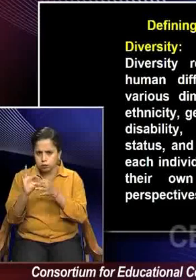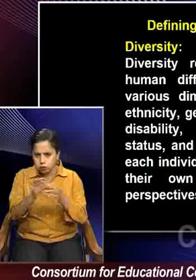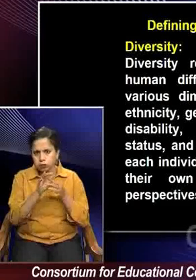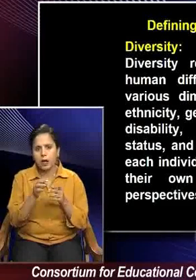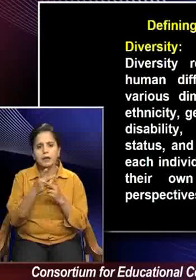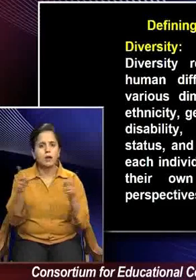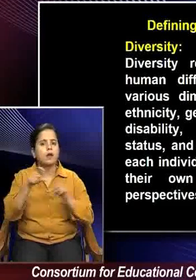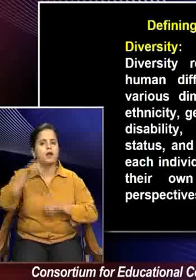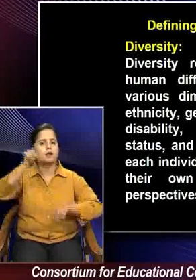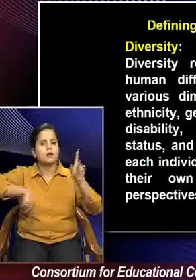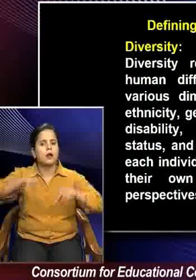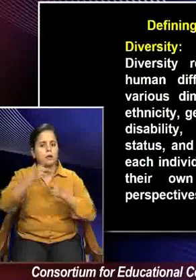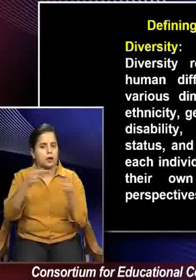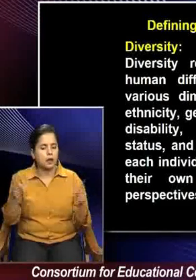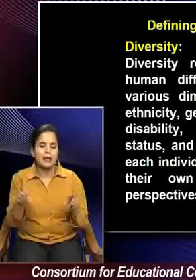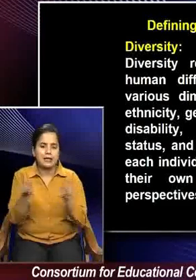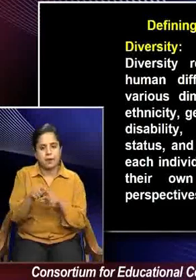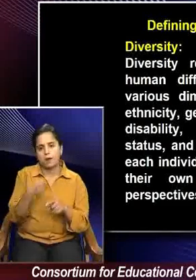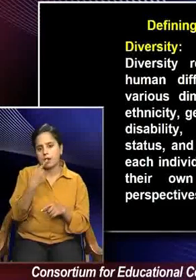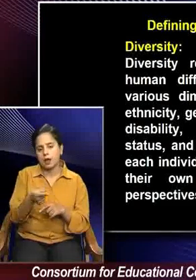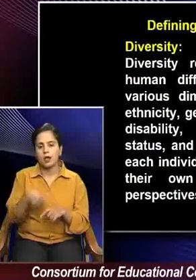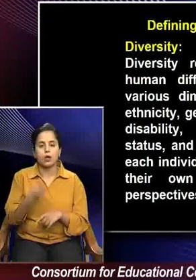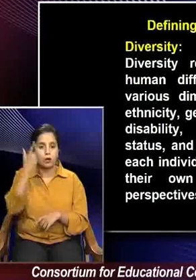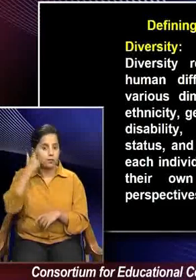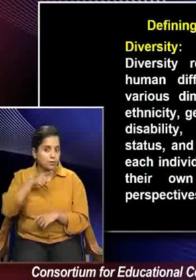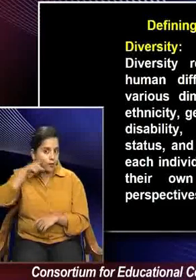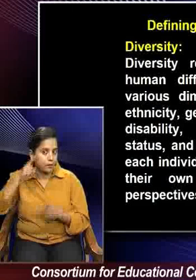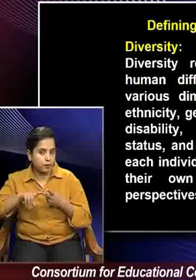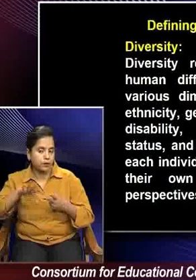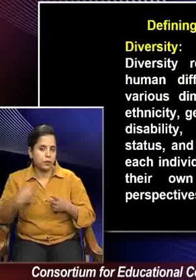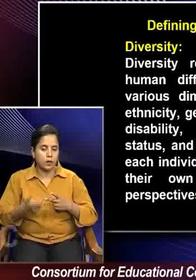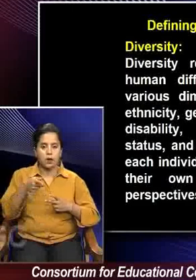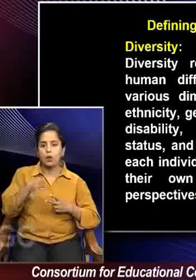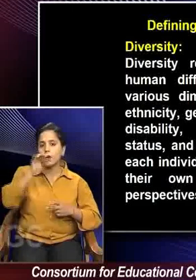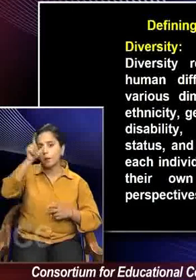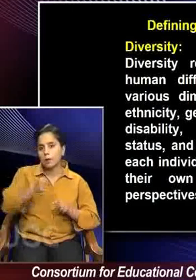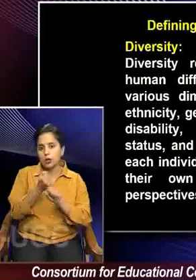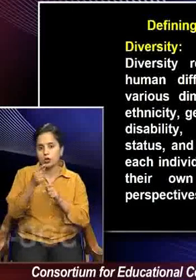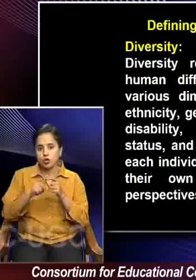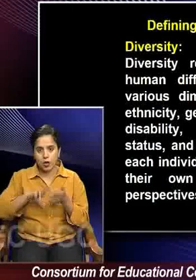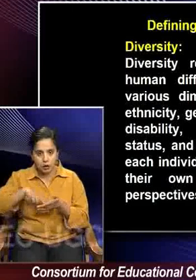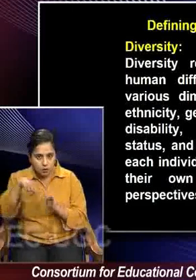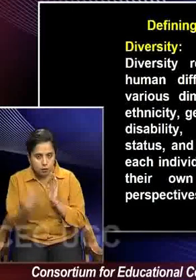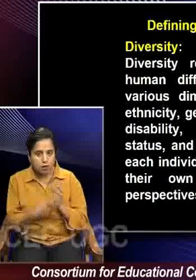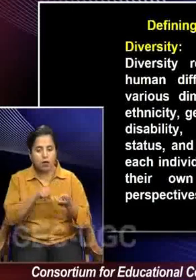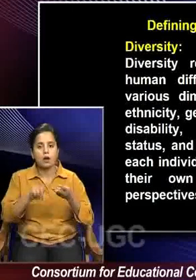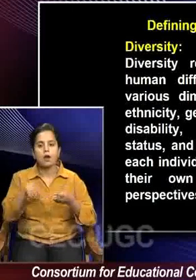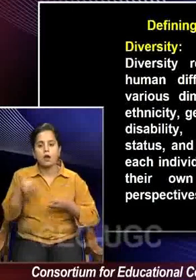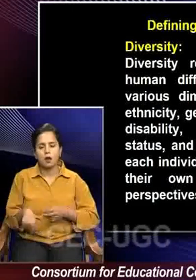various dimensions like race, ethnicity, gender,